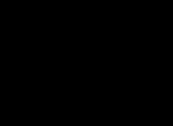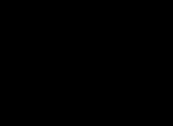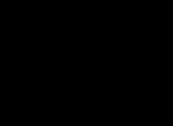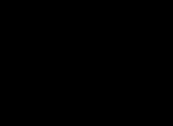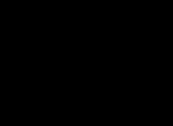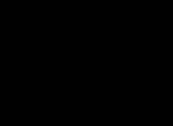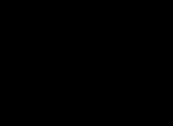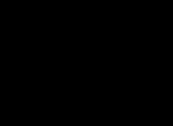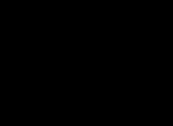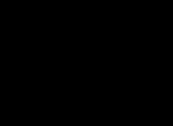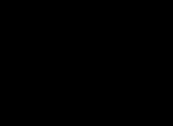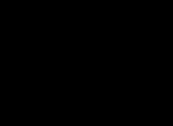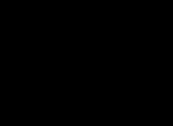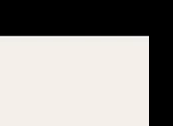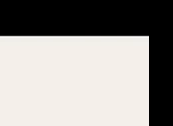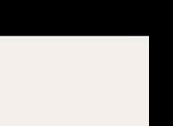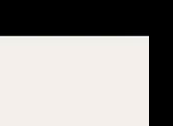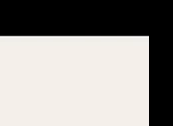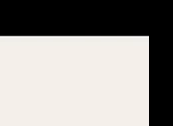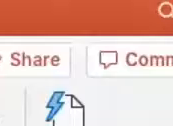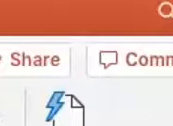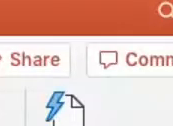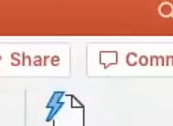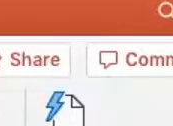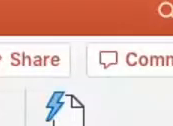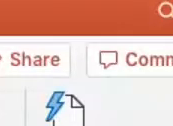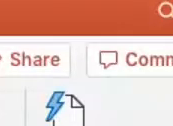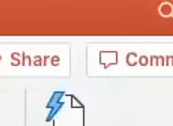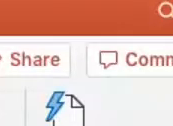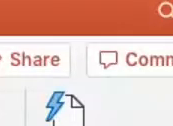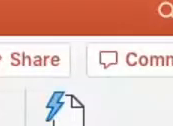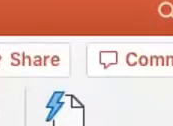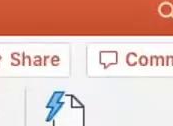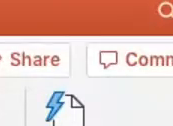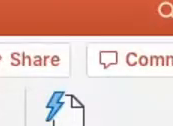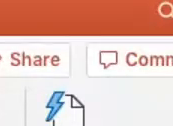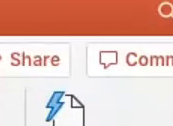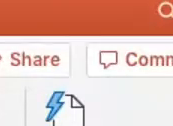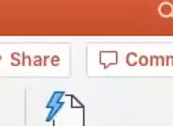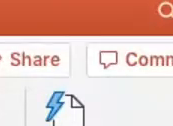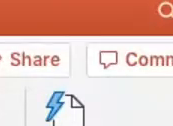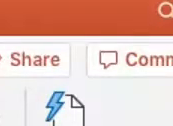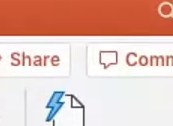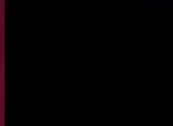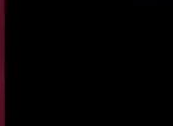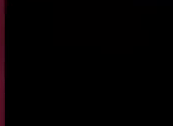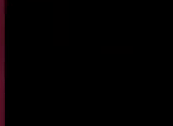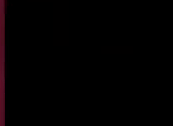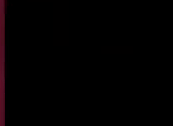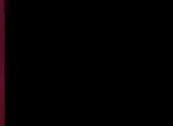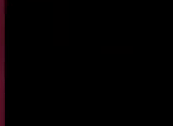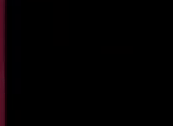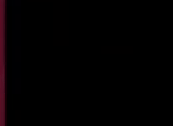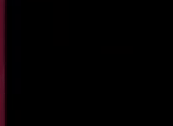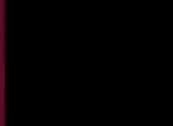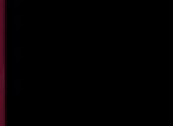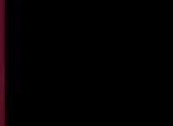I like to share is the story of the warrior twins. And why I always share this is